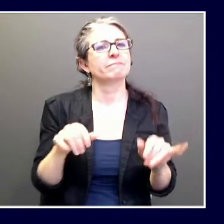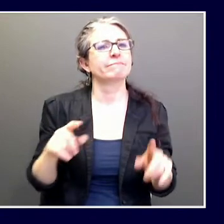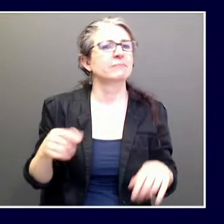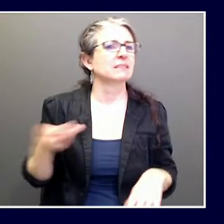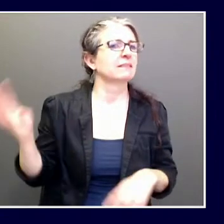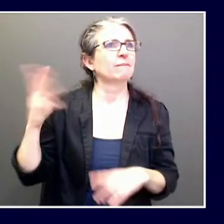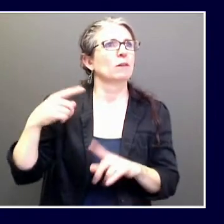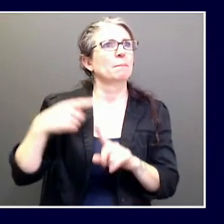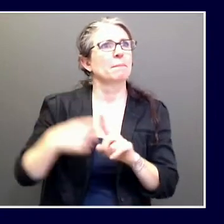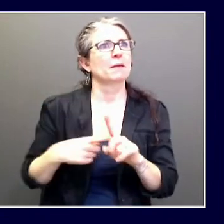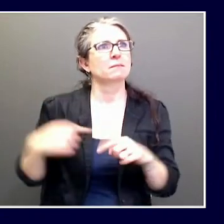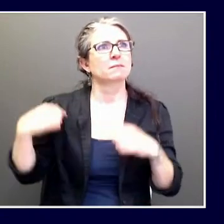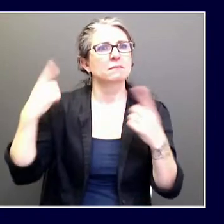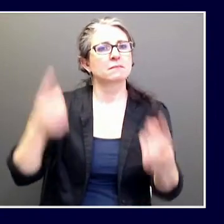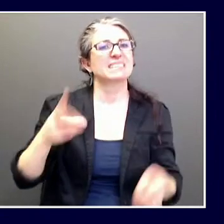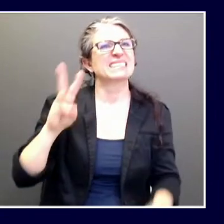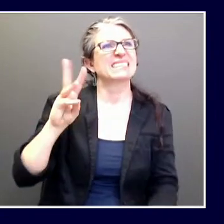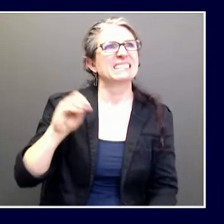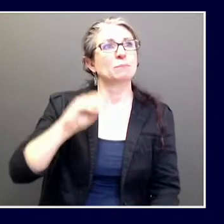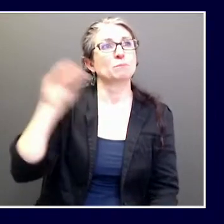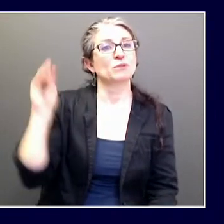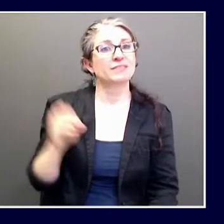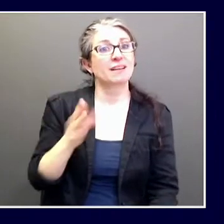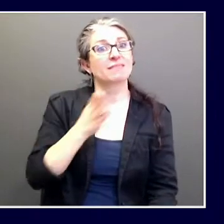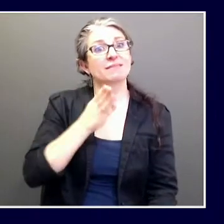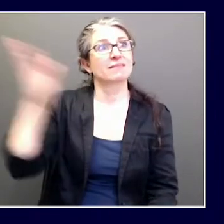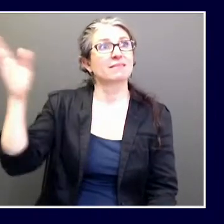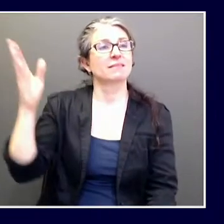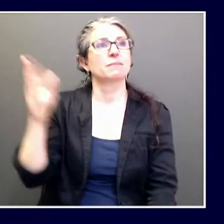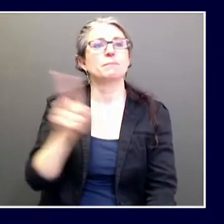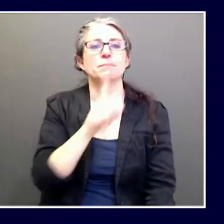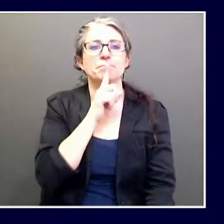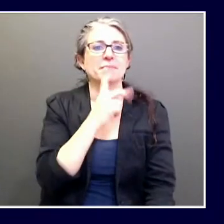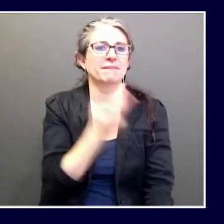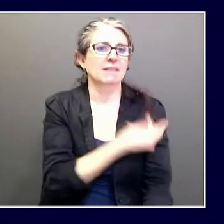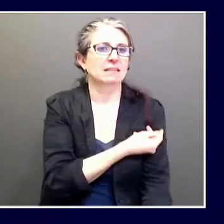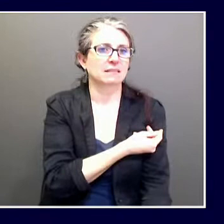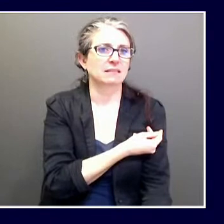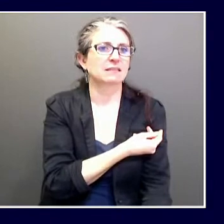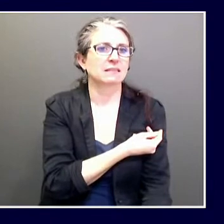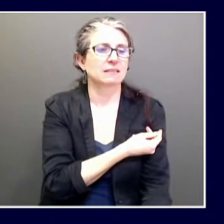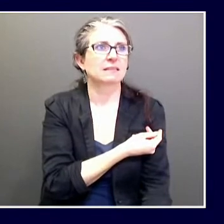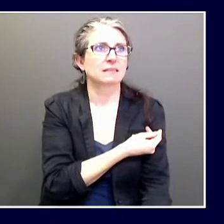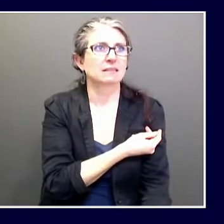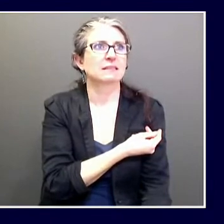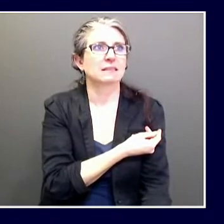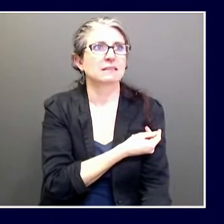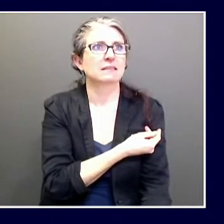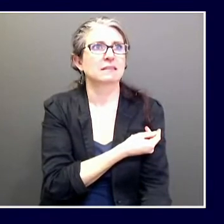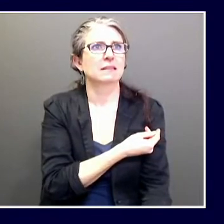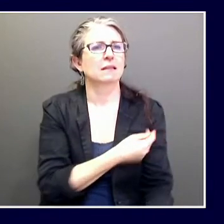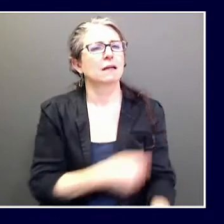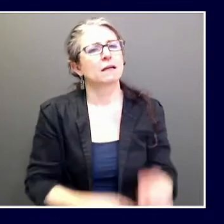number, not a point estimate. But the percentage is higher among folks who are seriously ill. Yep. So